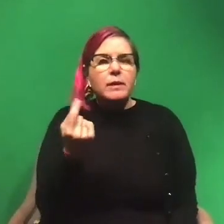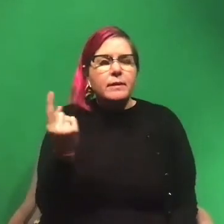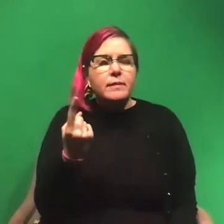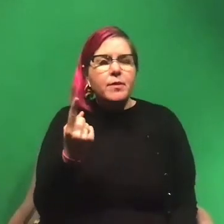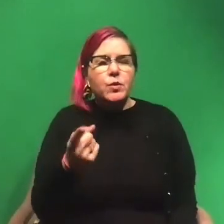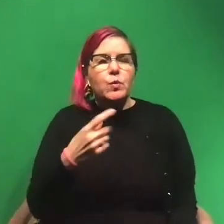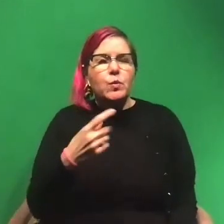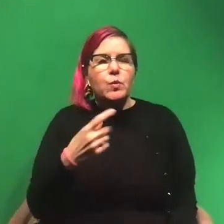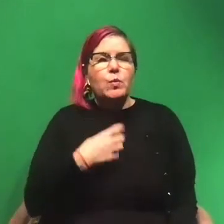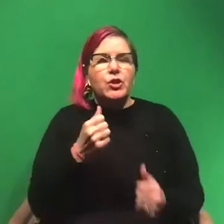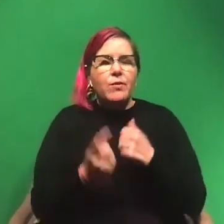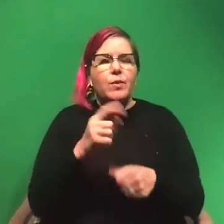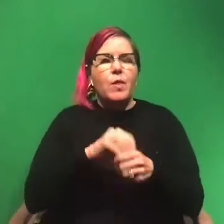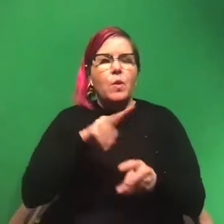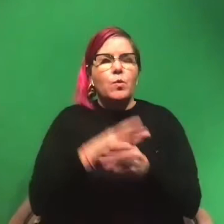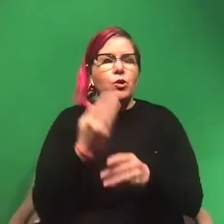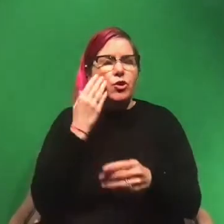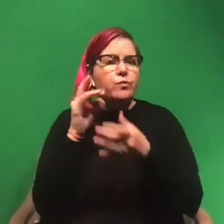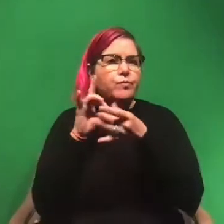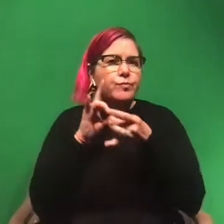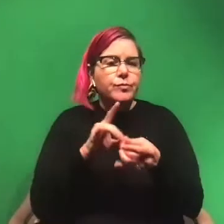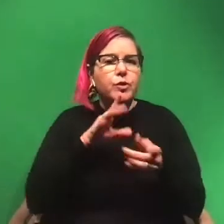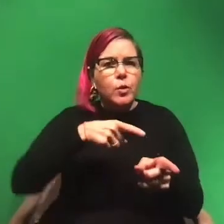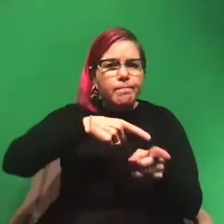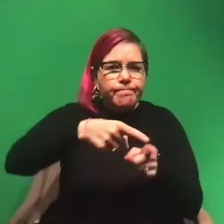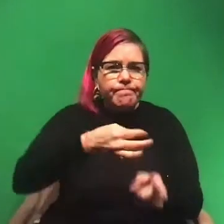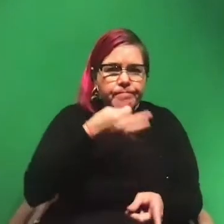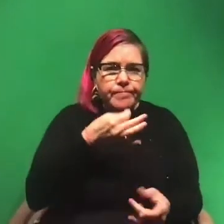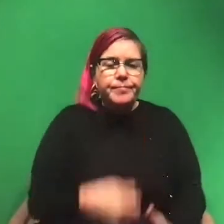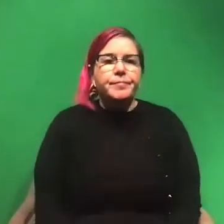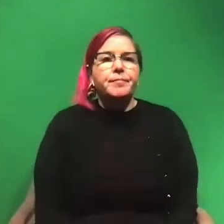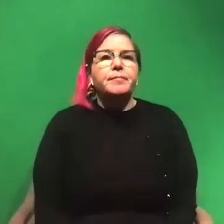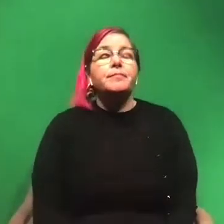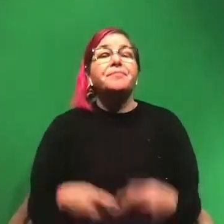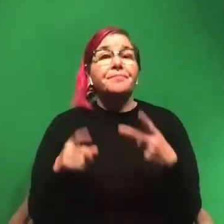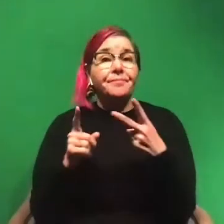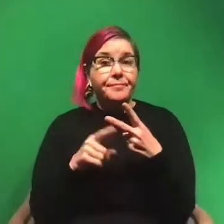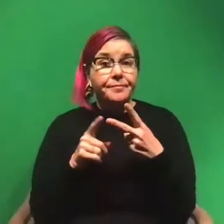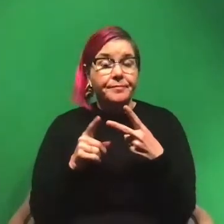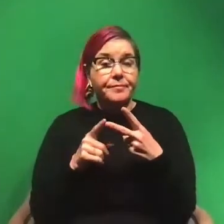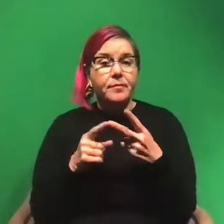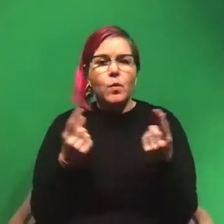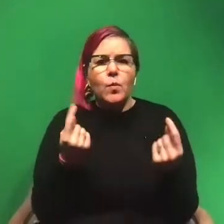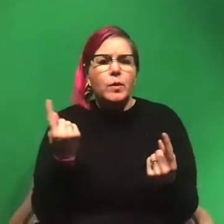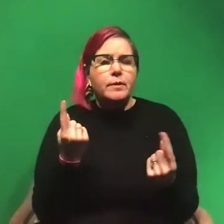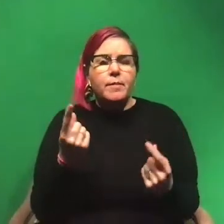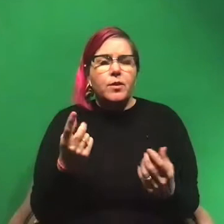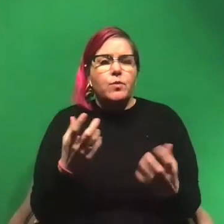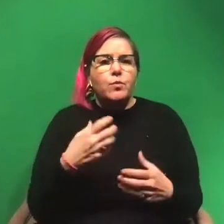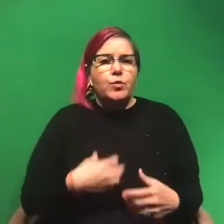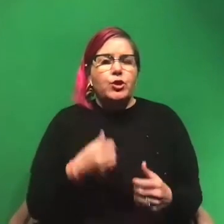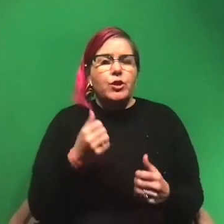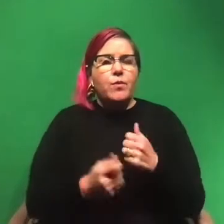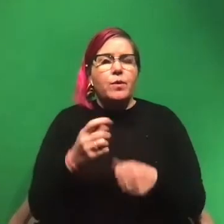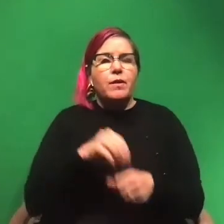wish everybody in the world knew about your area of expertise? And the second question is, what is something that you wish everybody in the